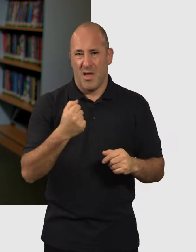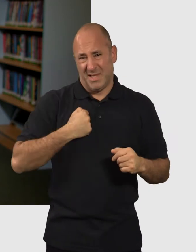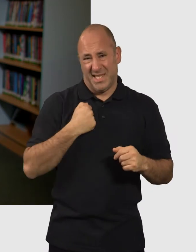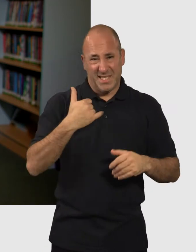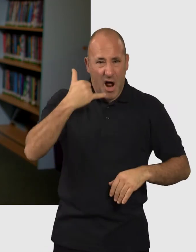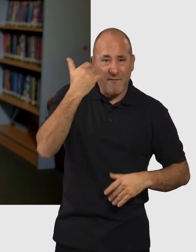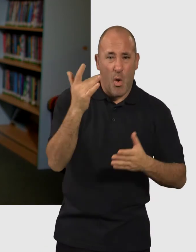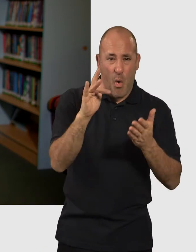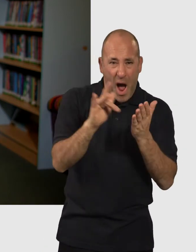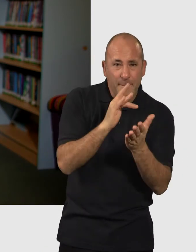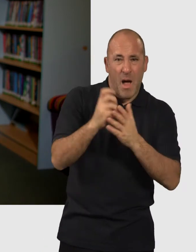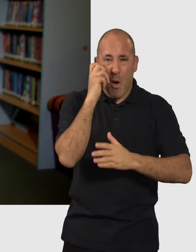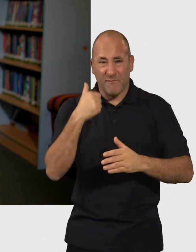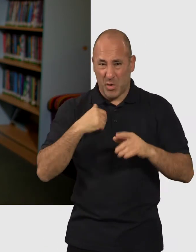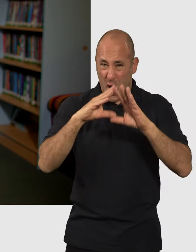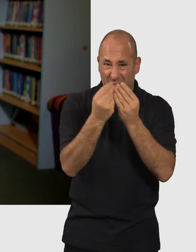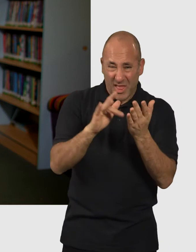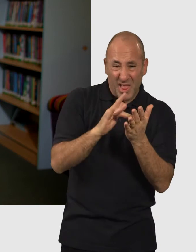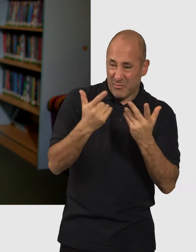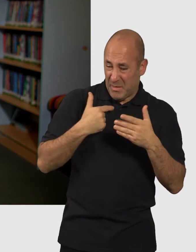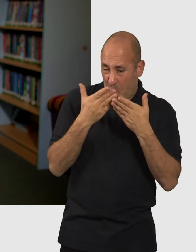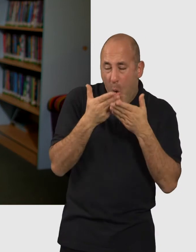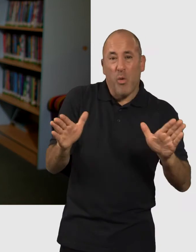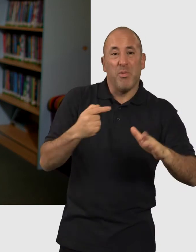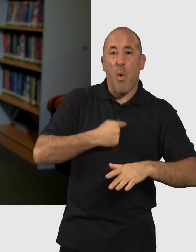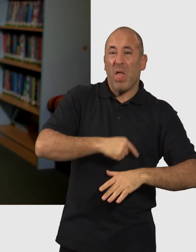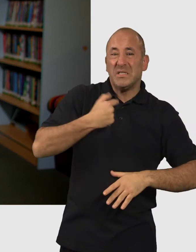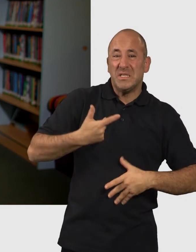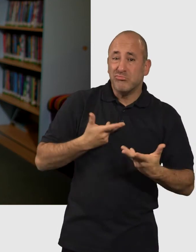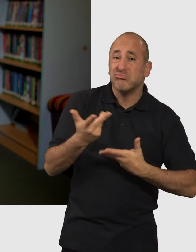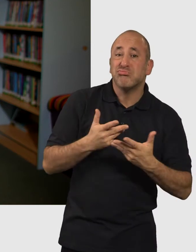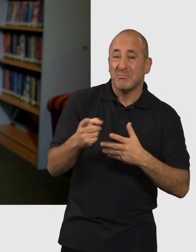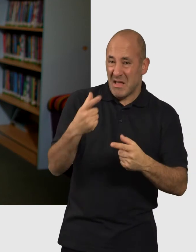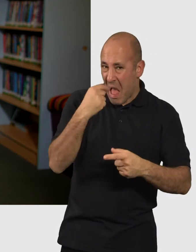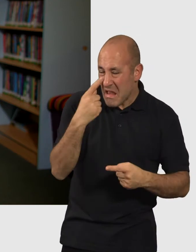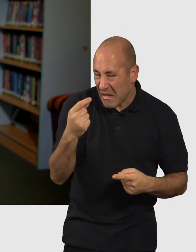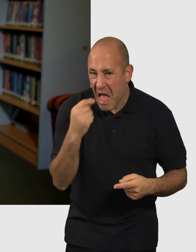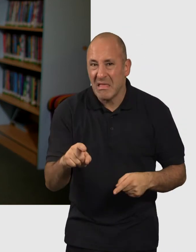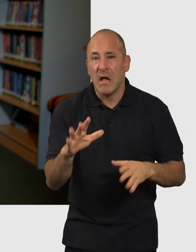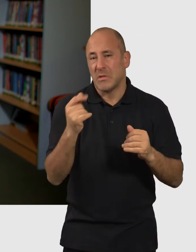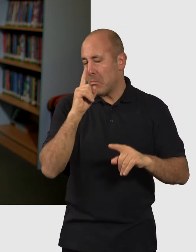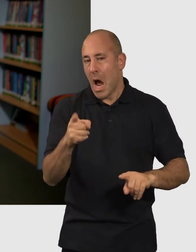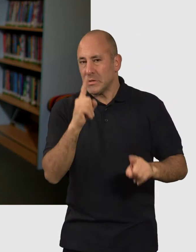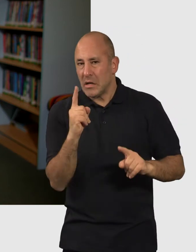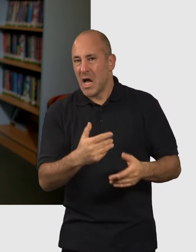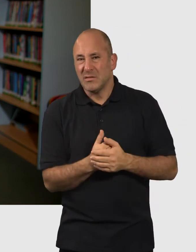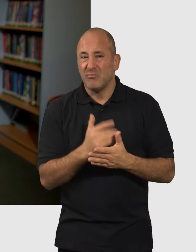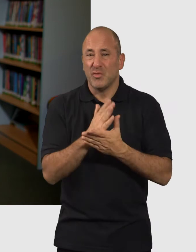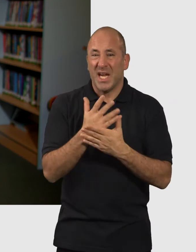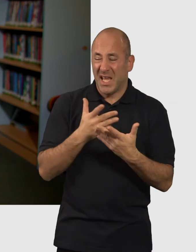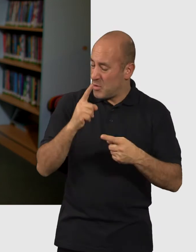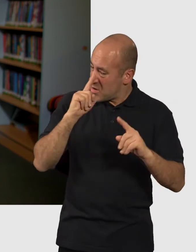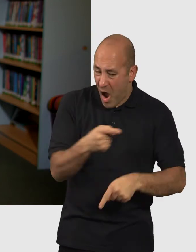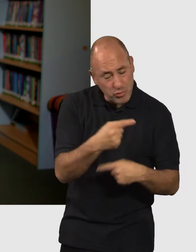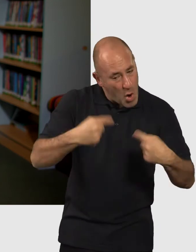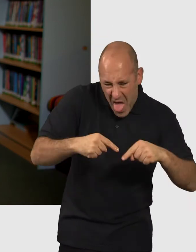my telephone and my iPad. And it's about being open and honest. So there are lots of things that she is allowed to do and some that she isn't. So